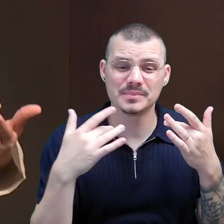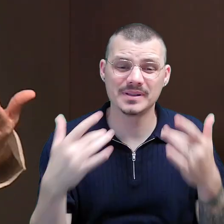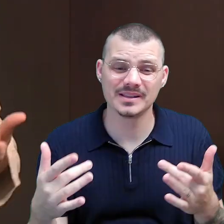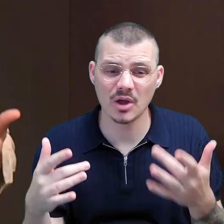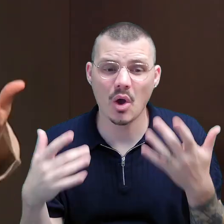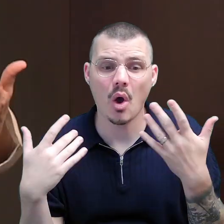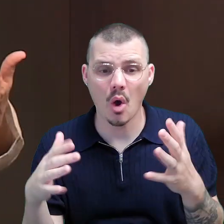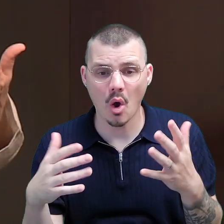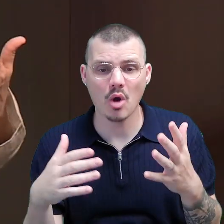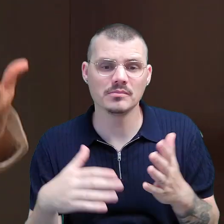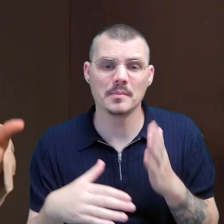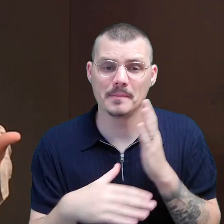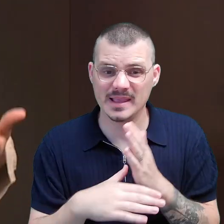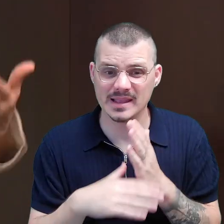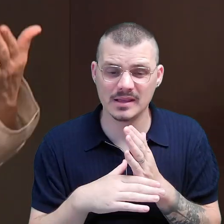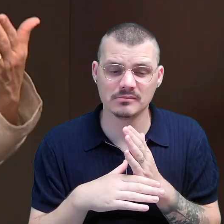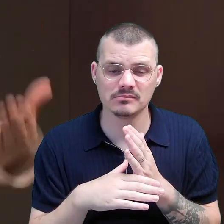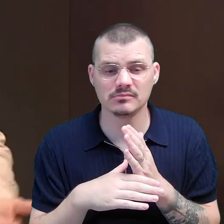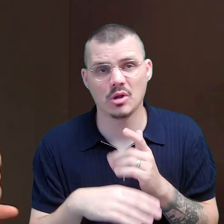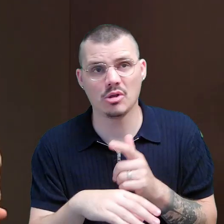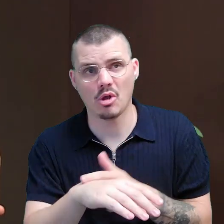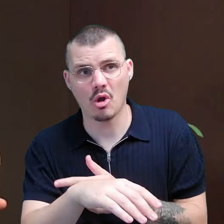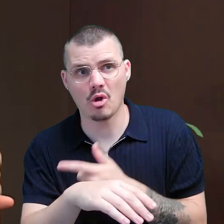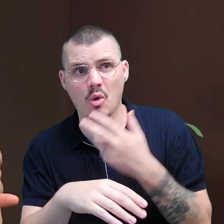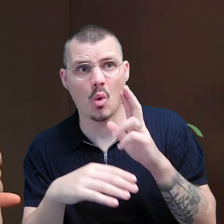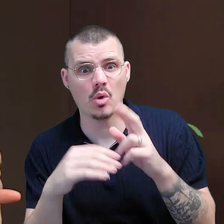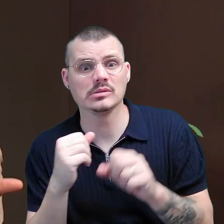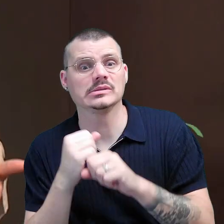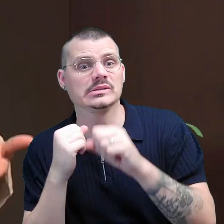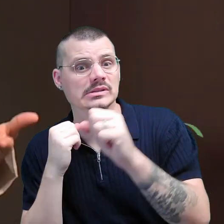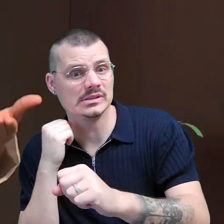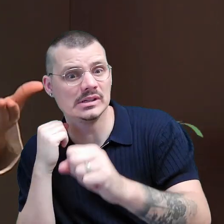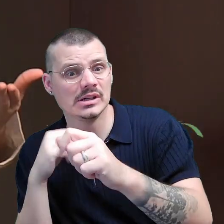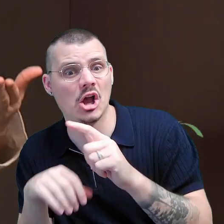have medium, long, or extra long